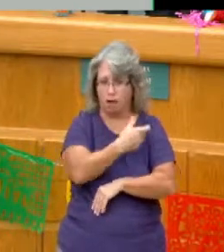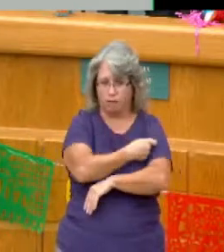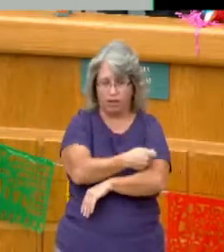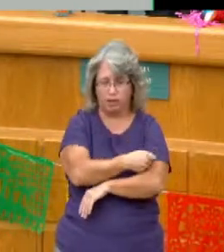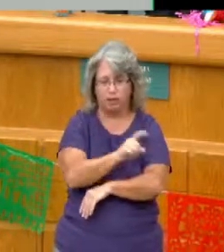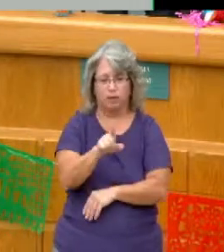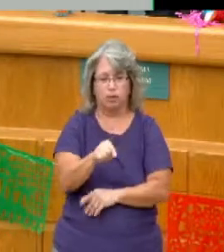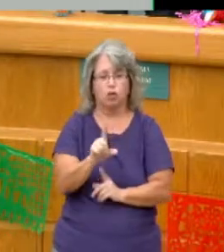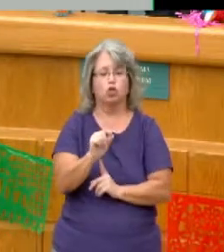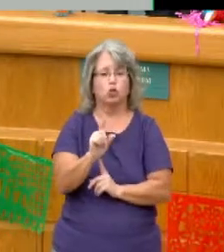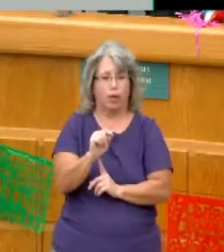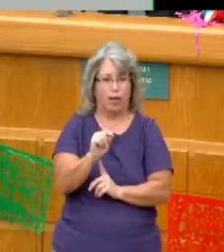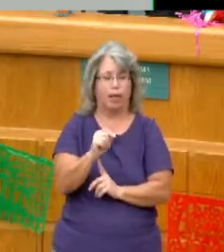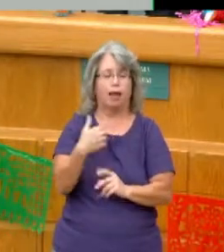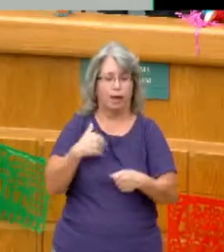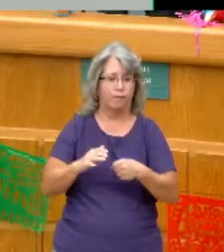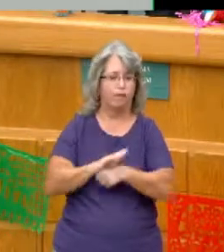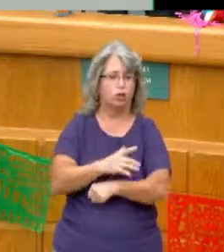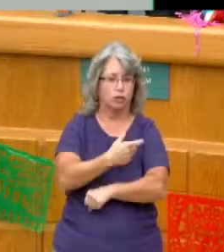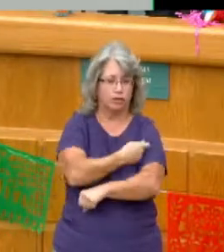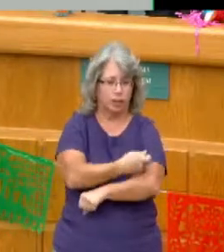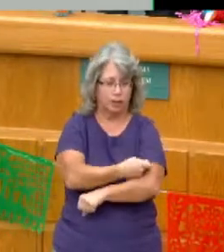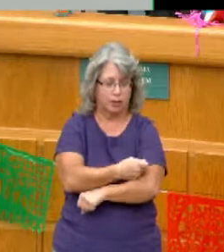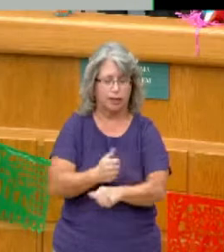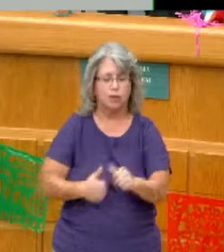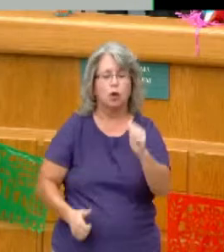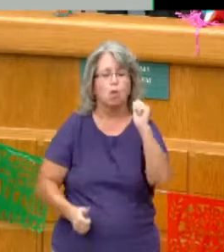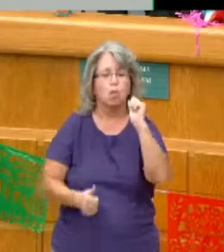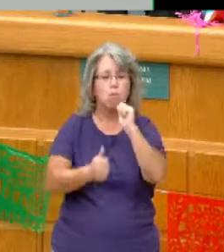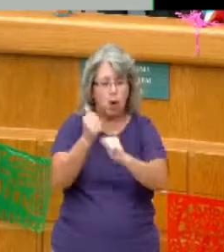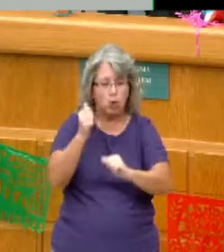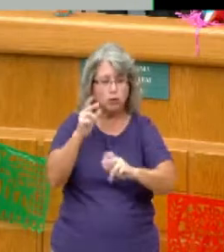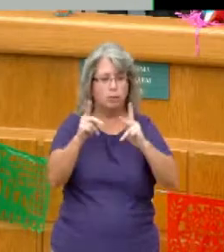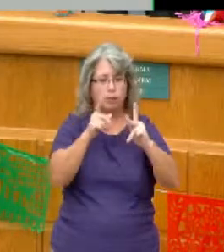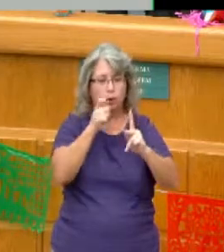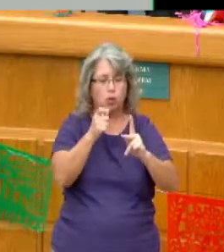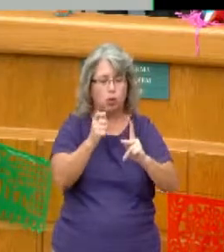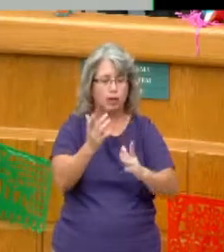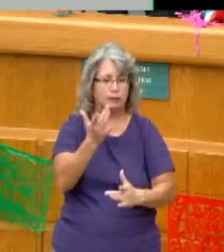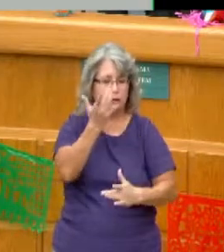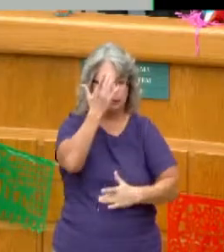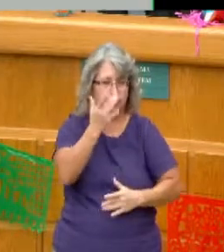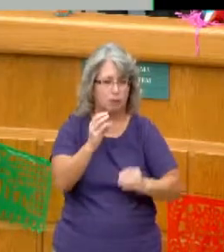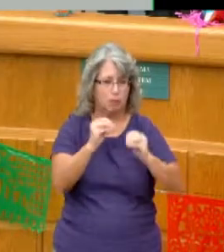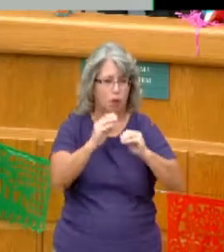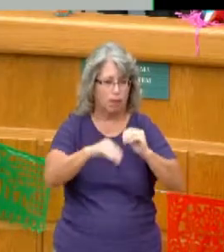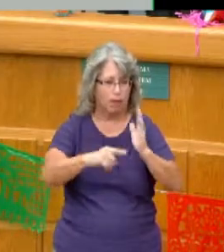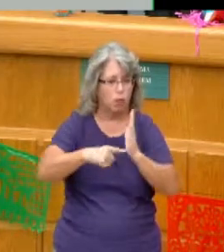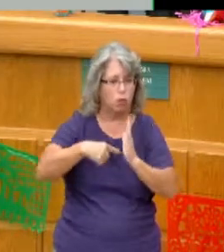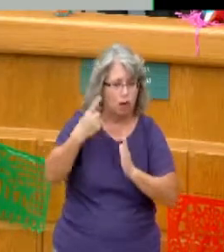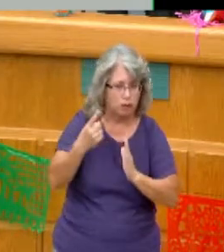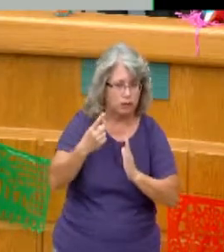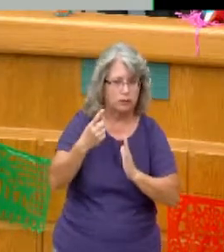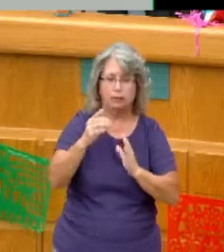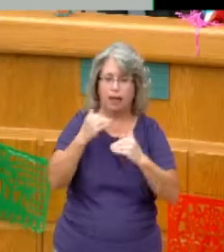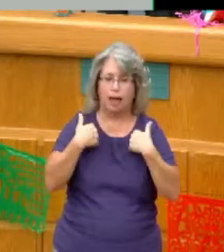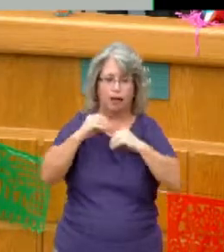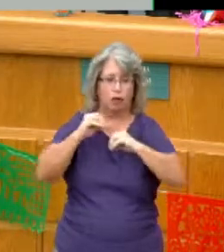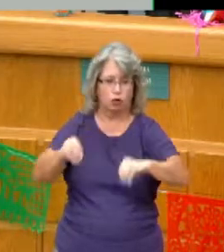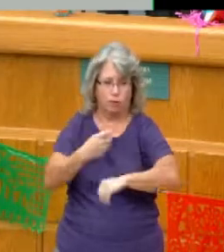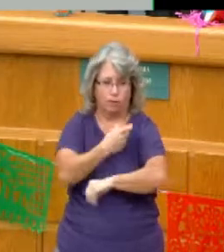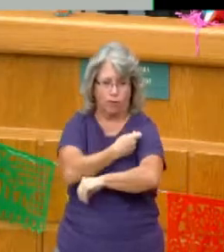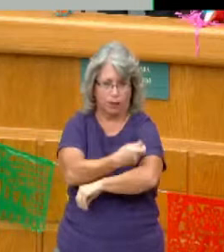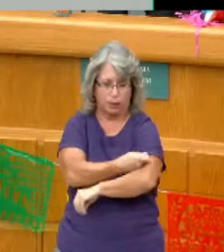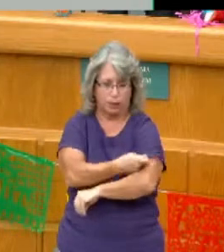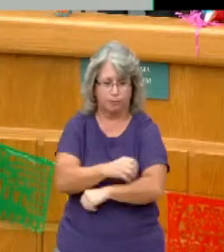vaccinated. So the majority of the reinfections are unvaccinated. I also just want to put a little qualifier on this data. The total number